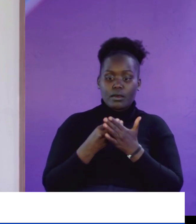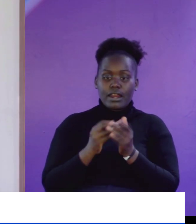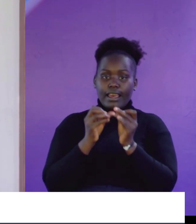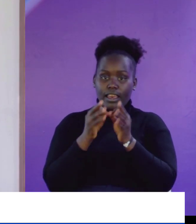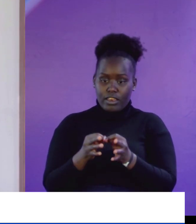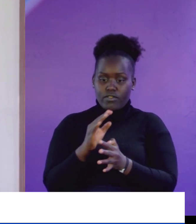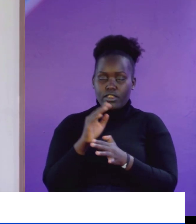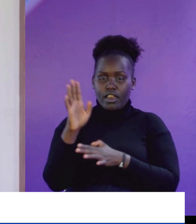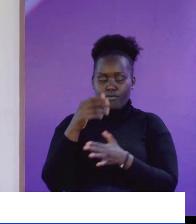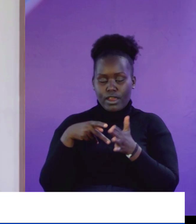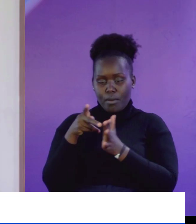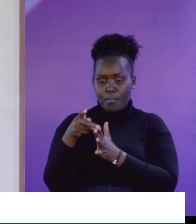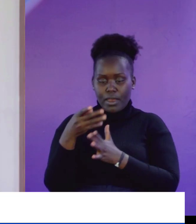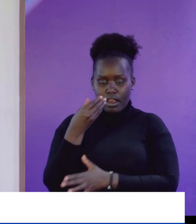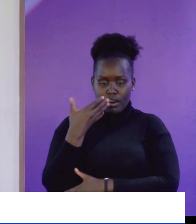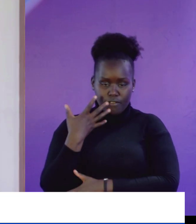been paid.